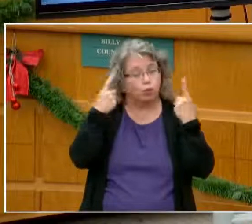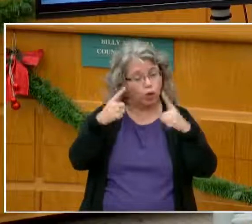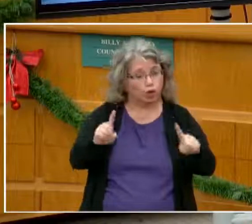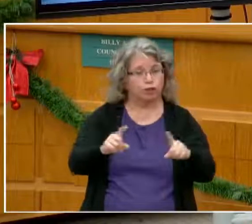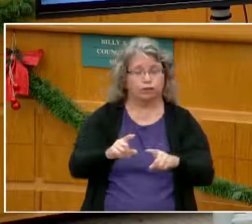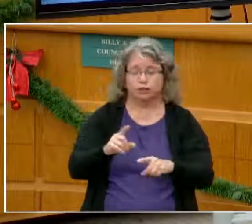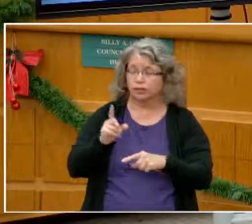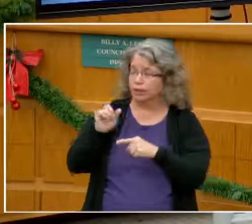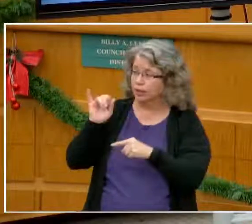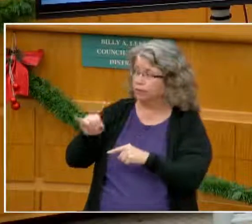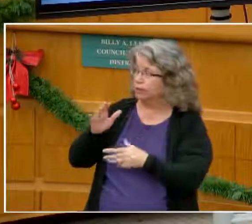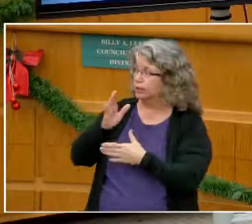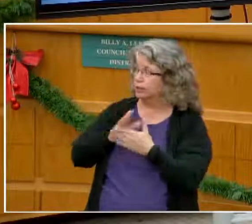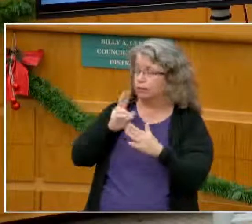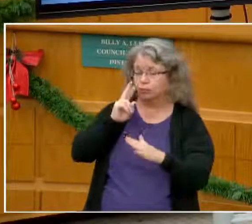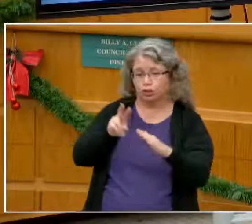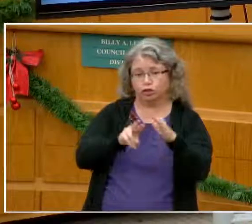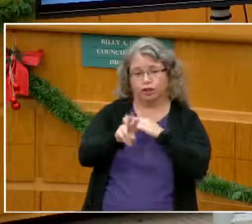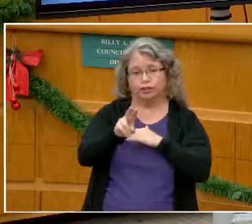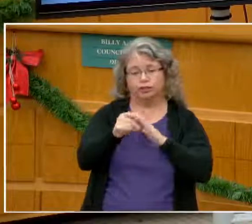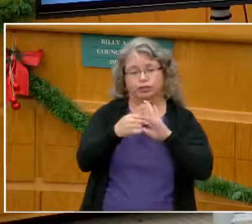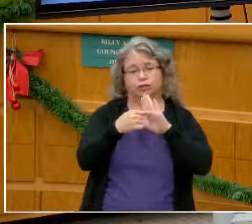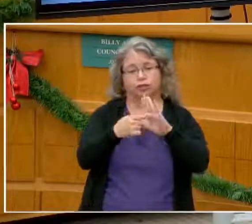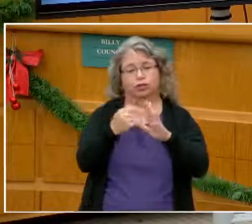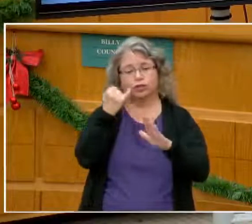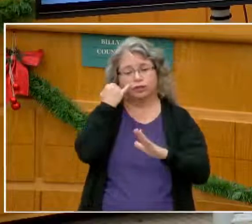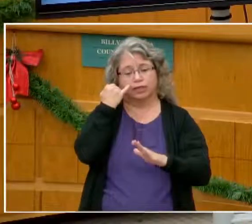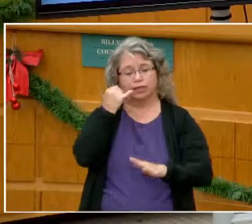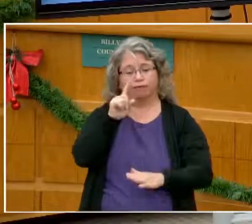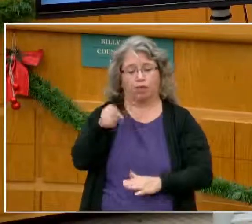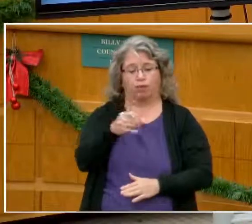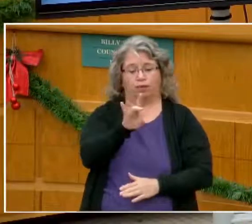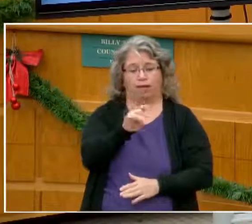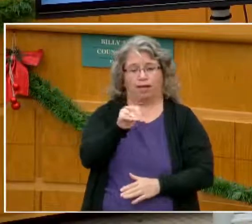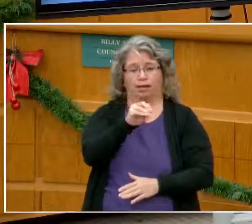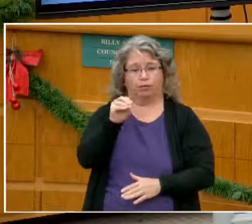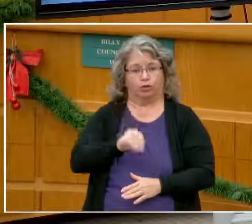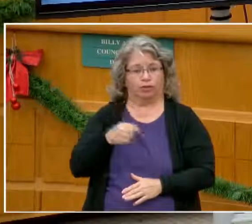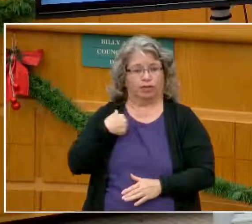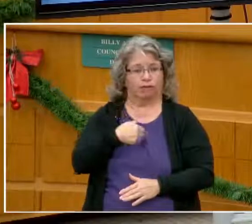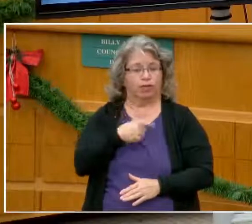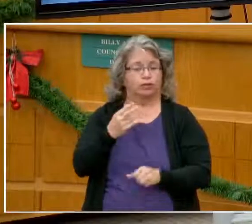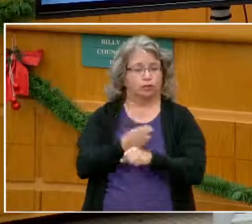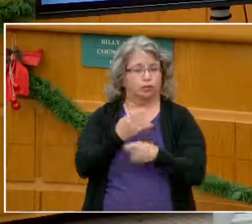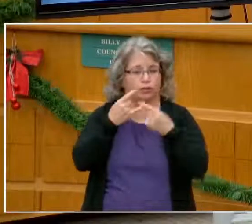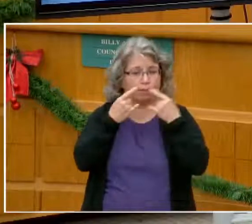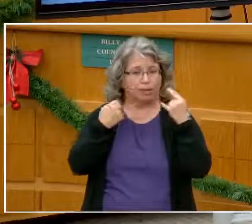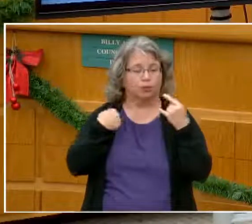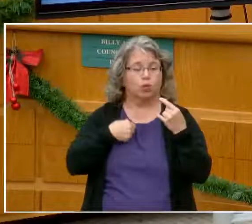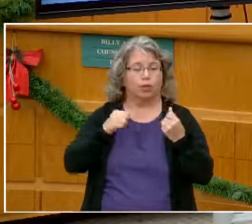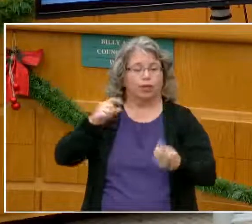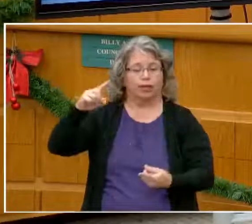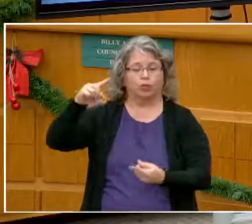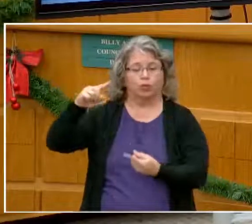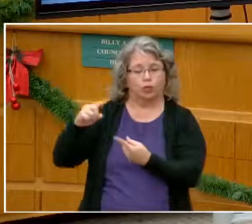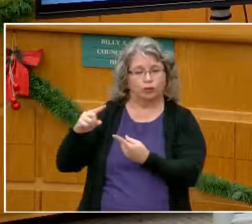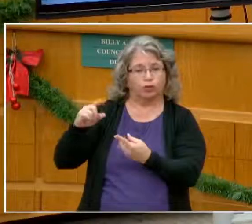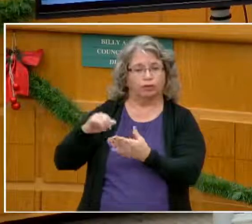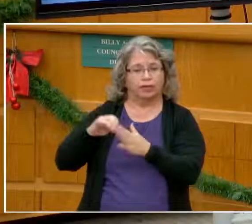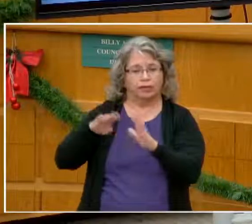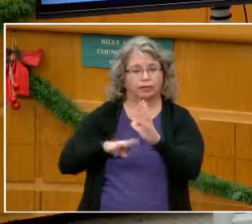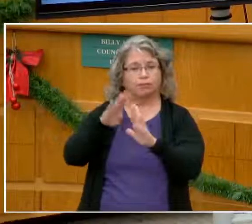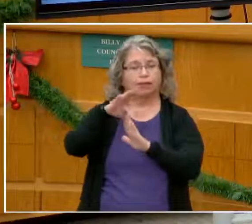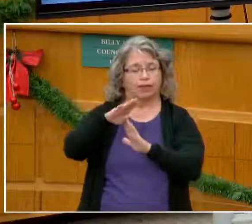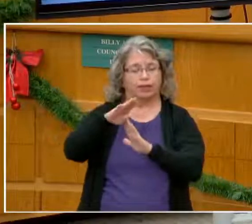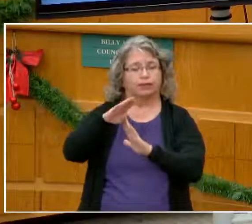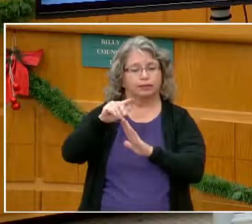that if 80% of us masked, we would substantially lower this Omicron peak to only twice as high